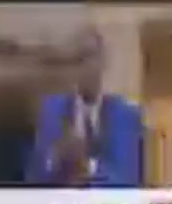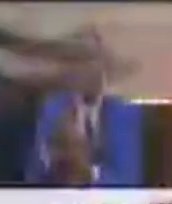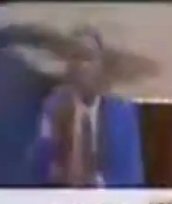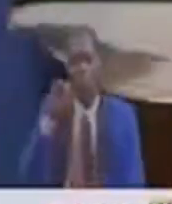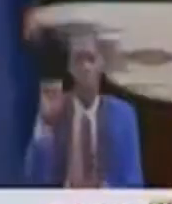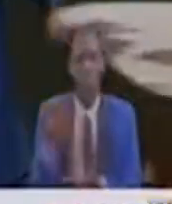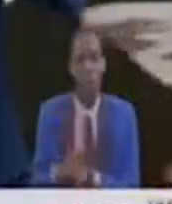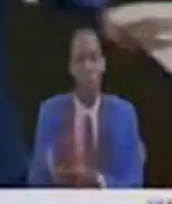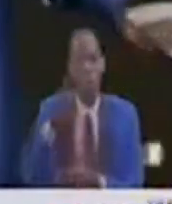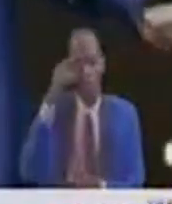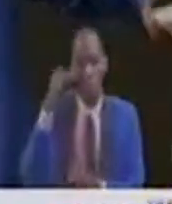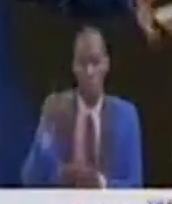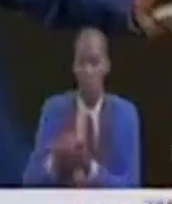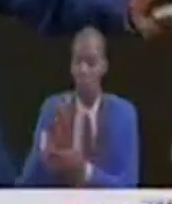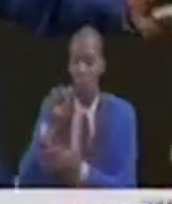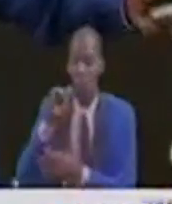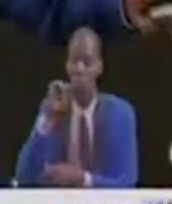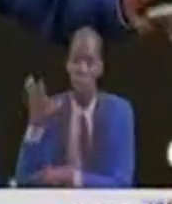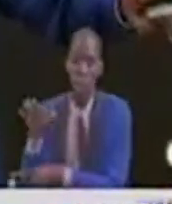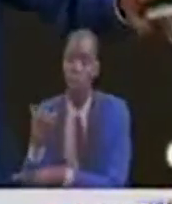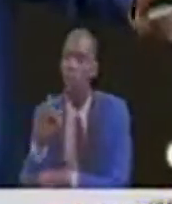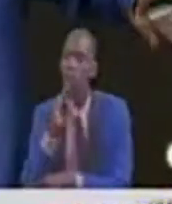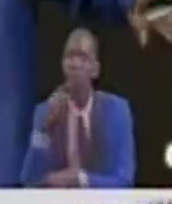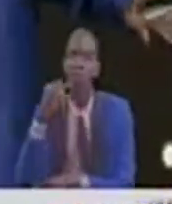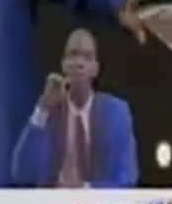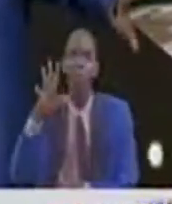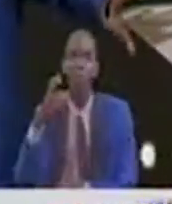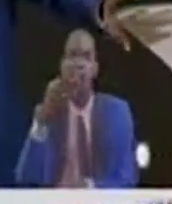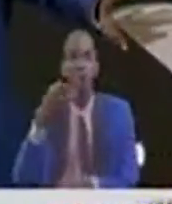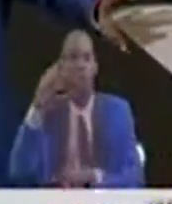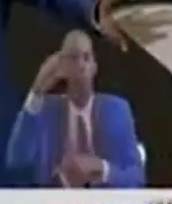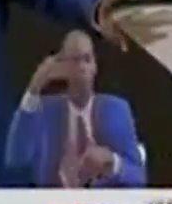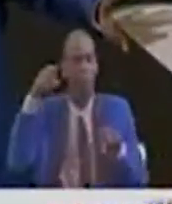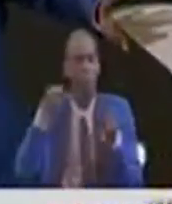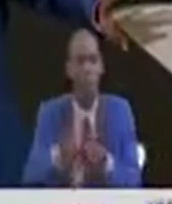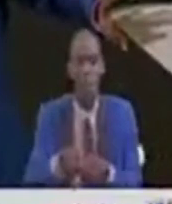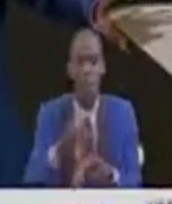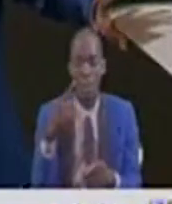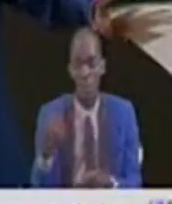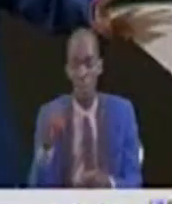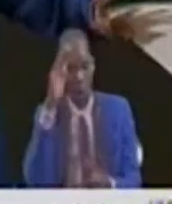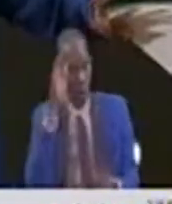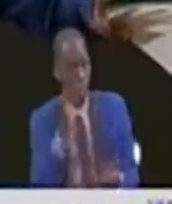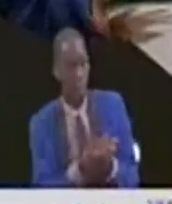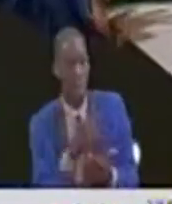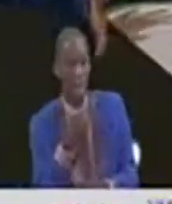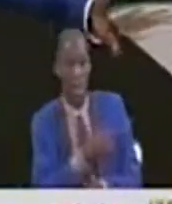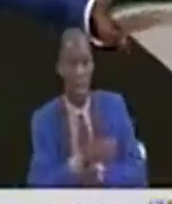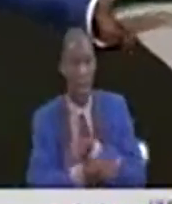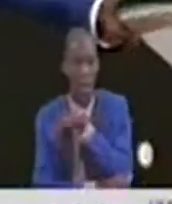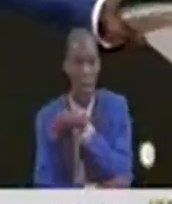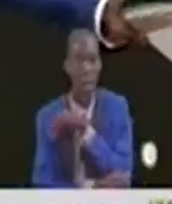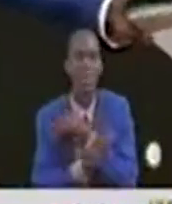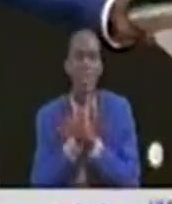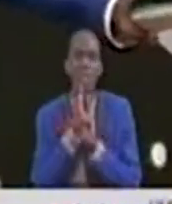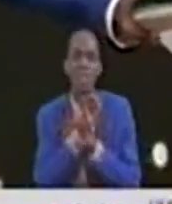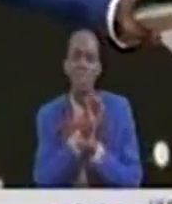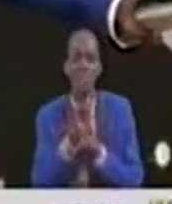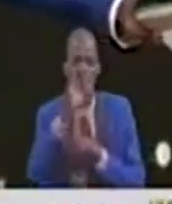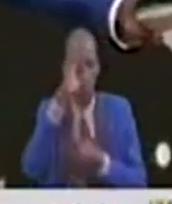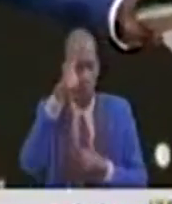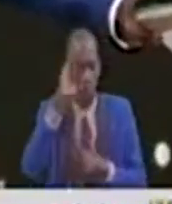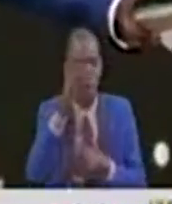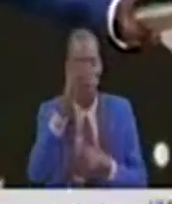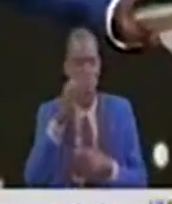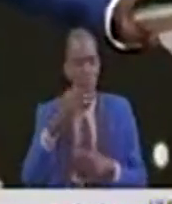because she's a woman of covenant. And the husband is a man of covenant. Even though God